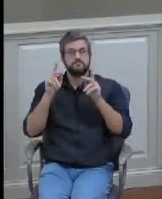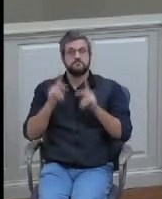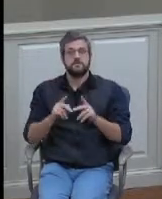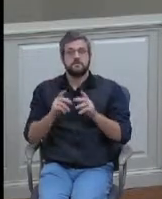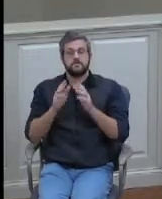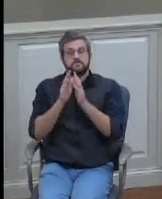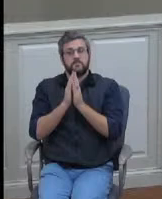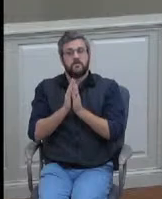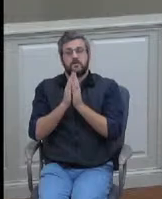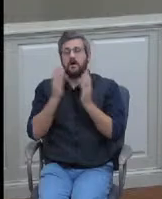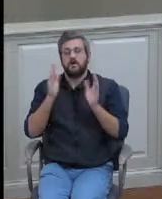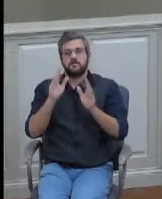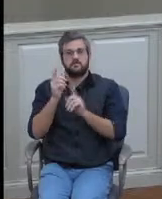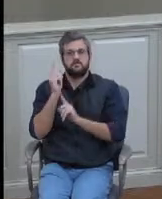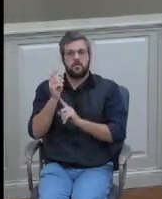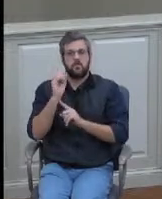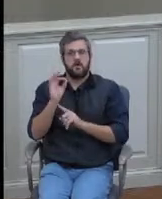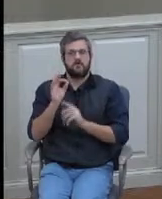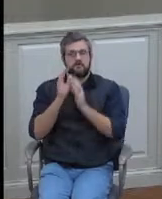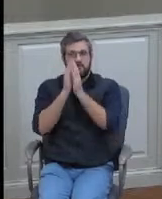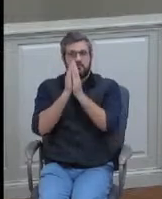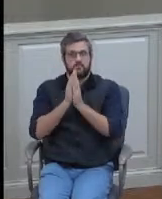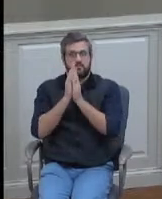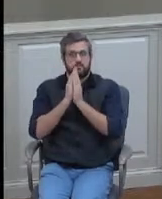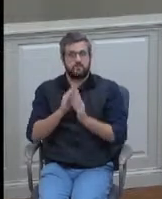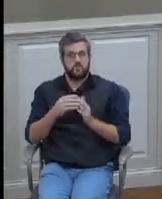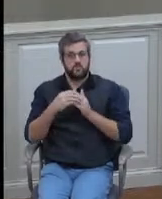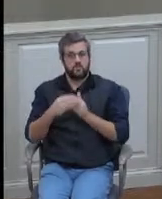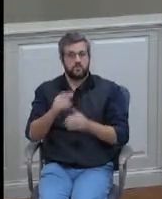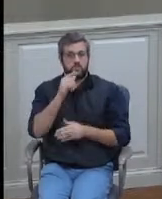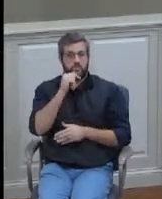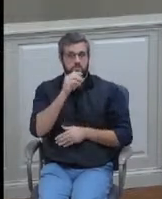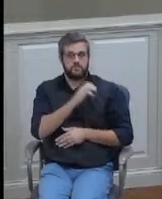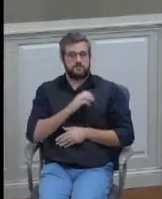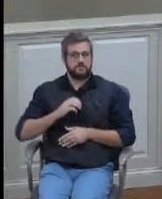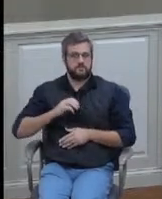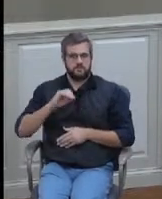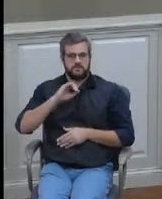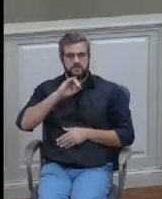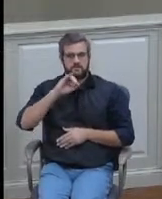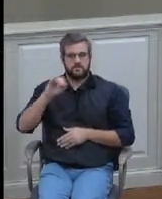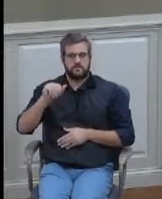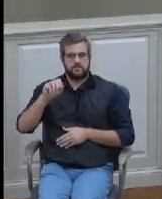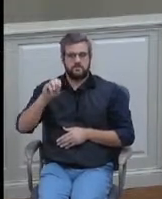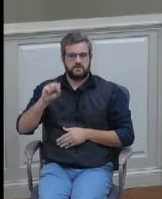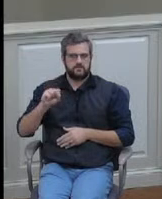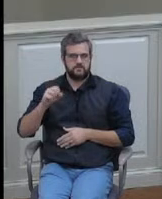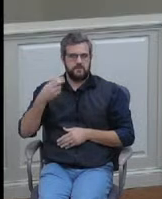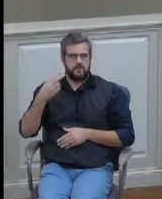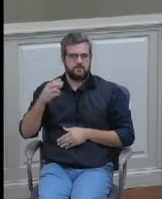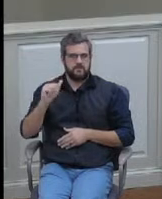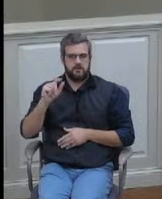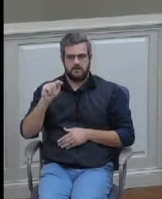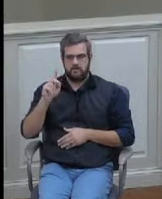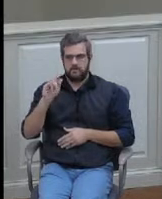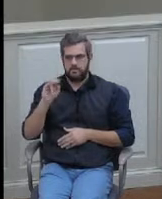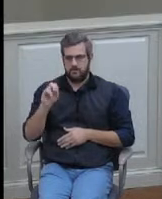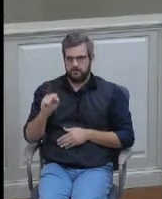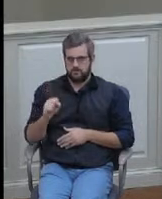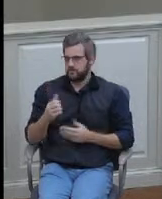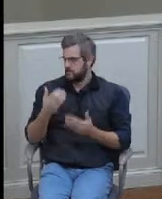moment of prayer by Commissioner James H. Atkinson. Thank you, Mr.